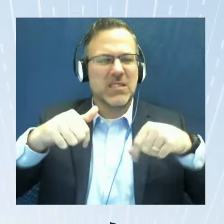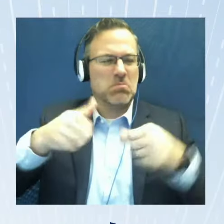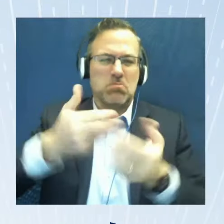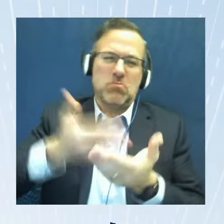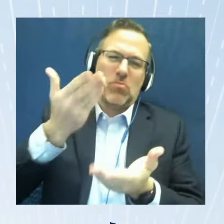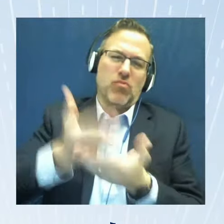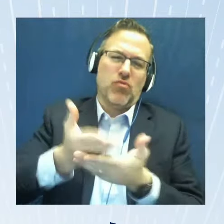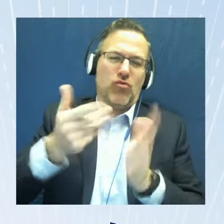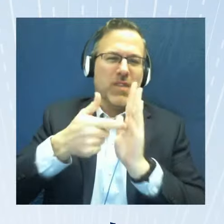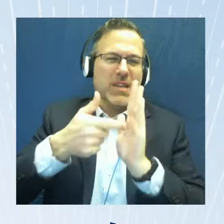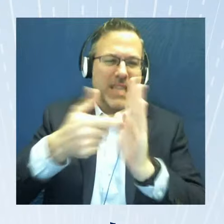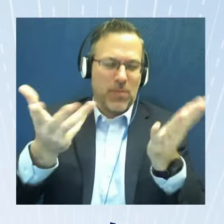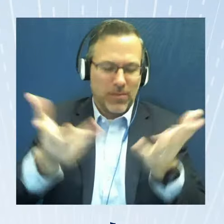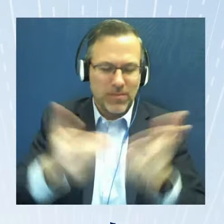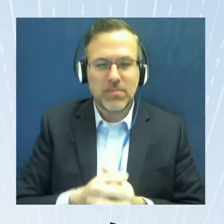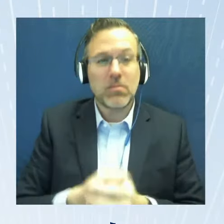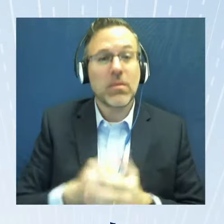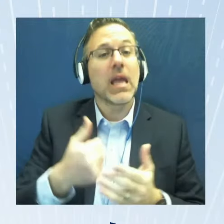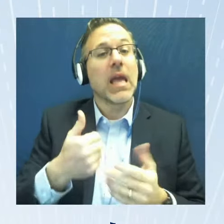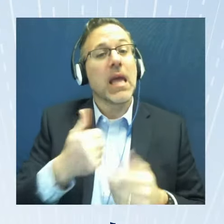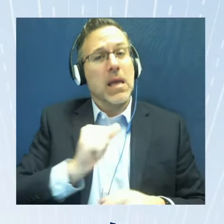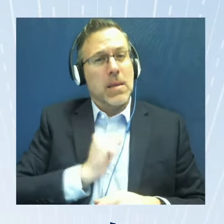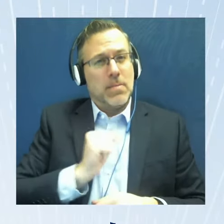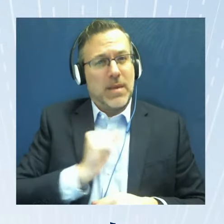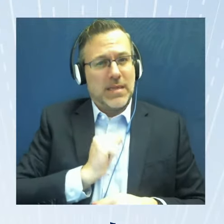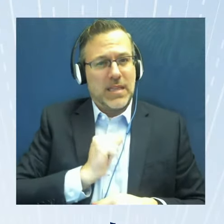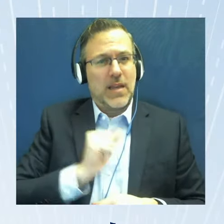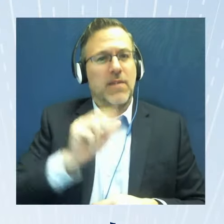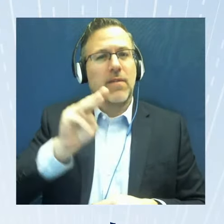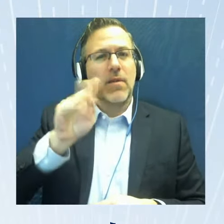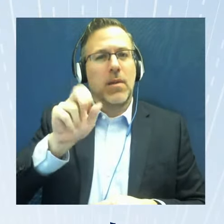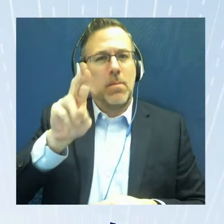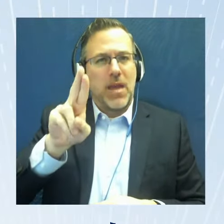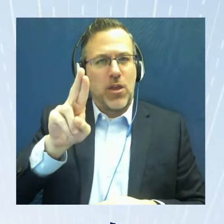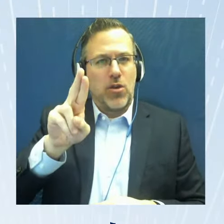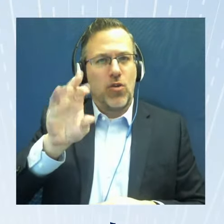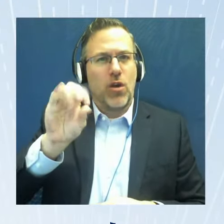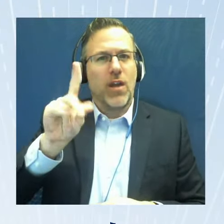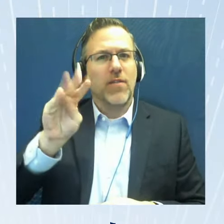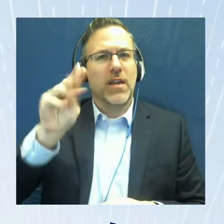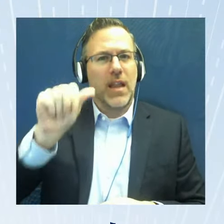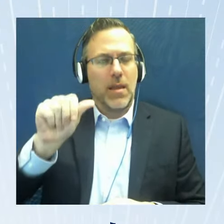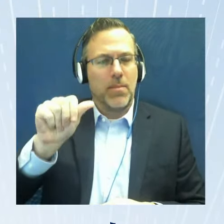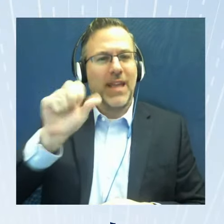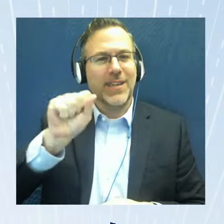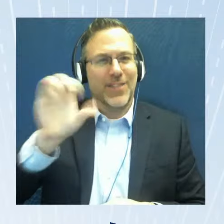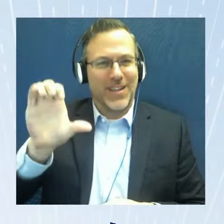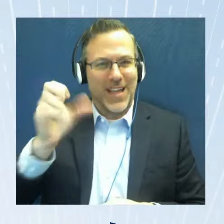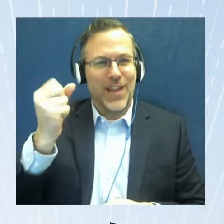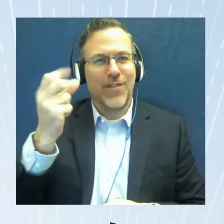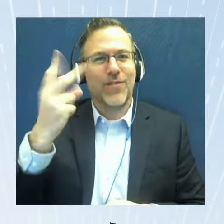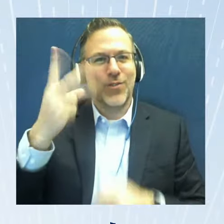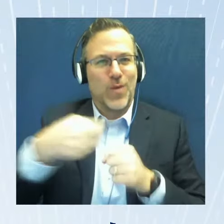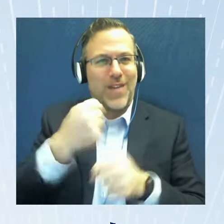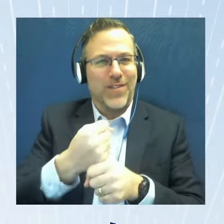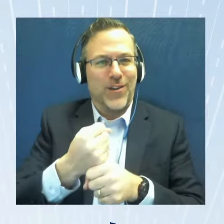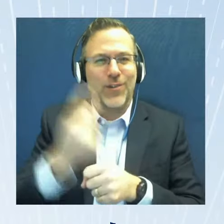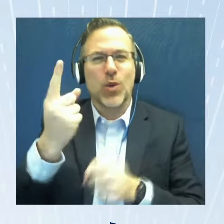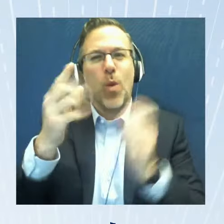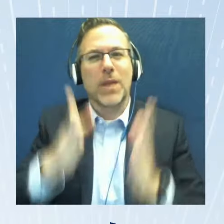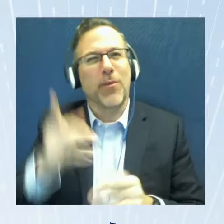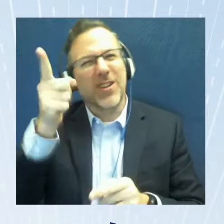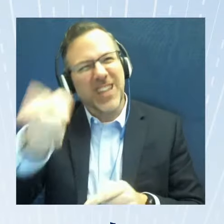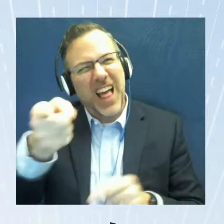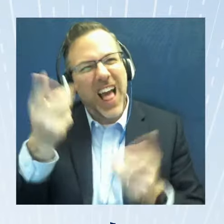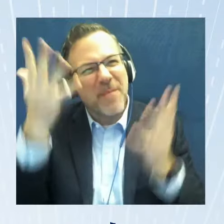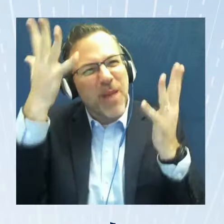had the wonderful opportunity to serve as mayor of Columbia, South Carolina for 12 years. I didn't know you